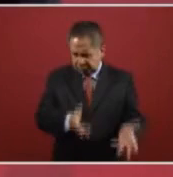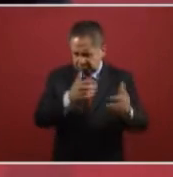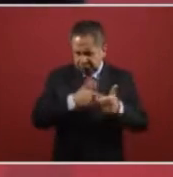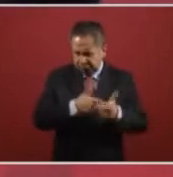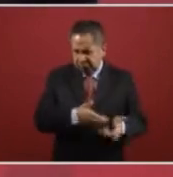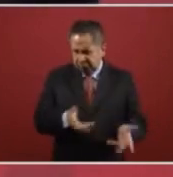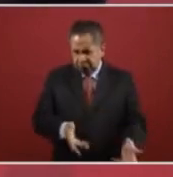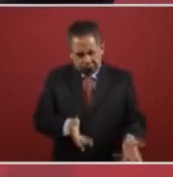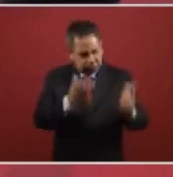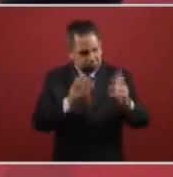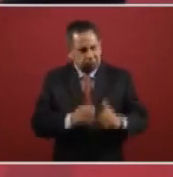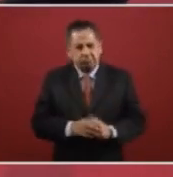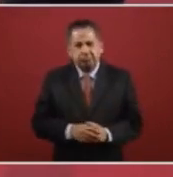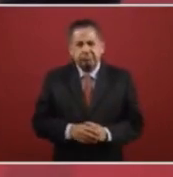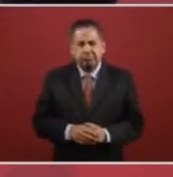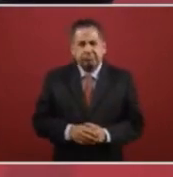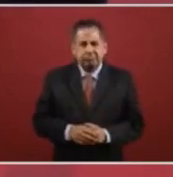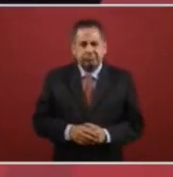Go for it.